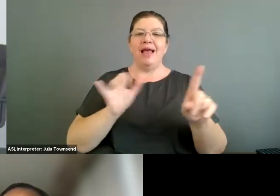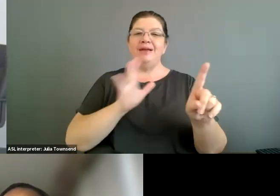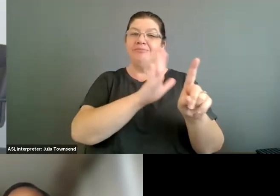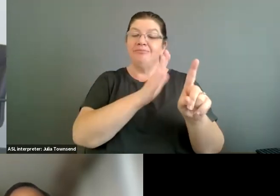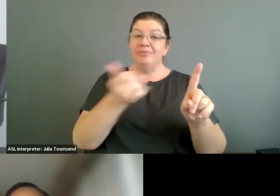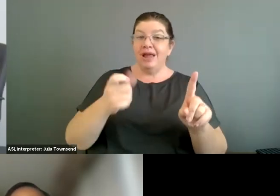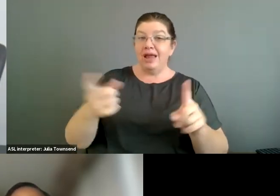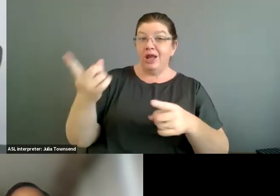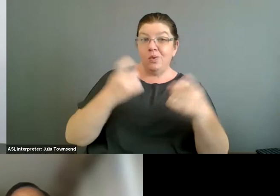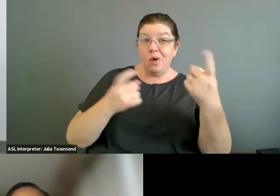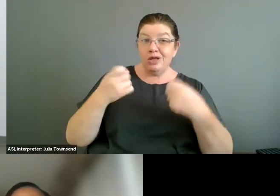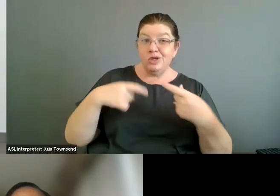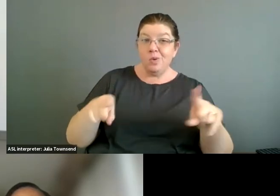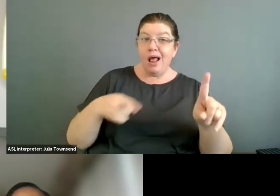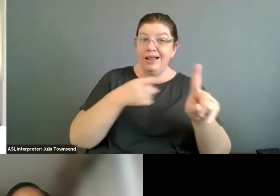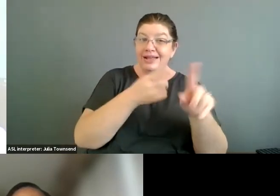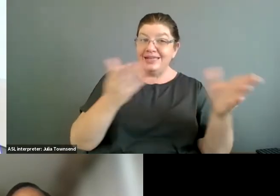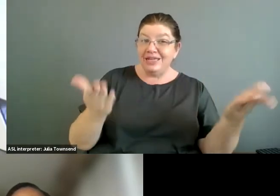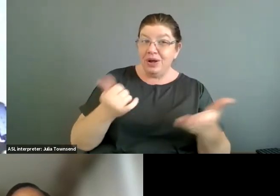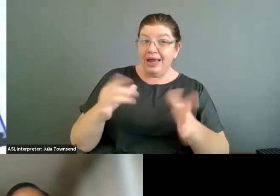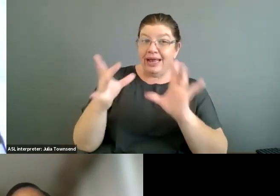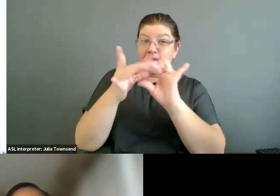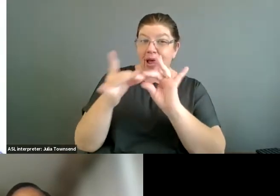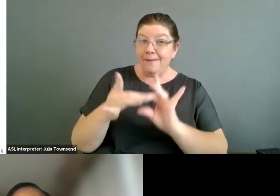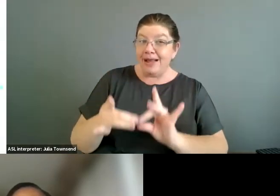while we have him here? Any comments?